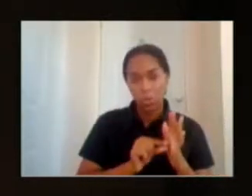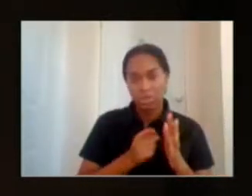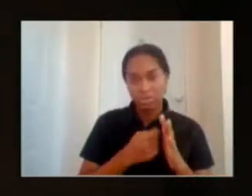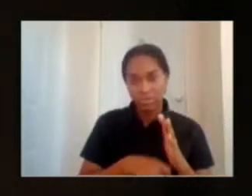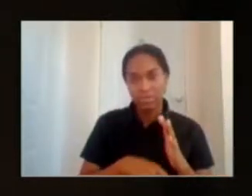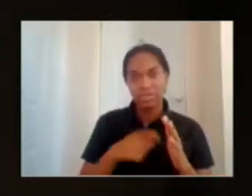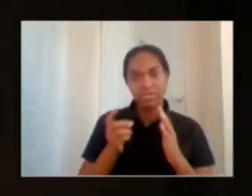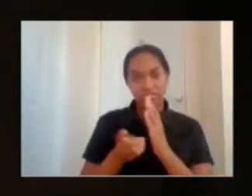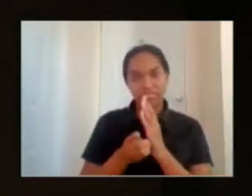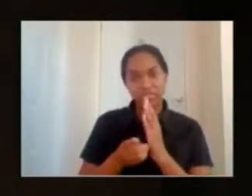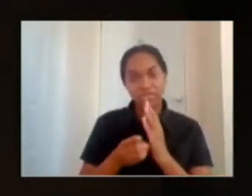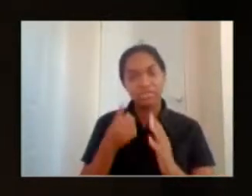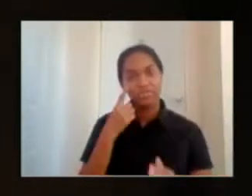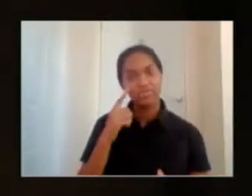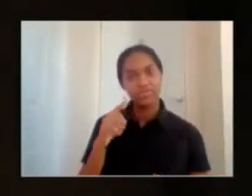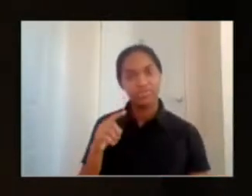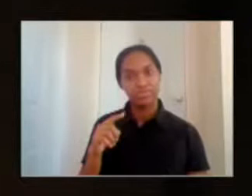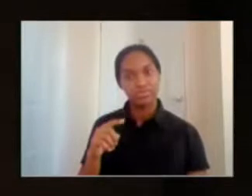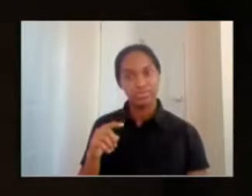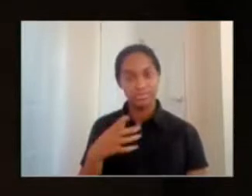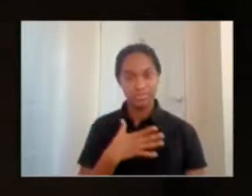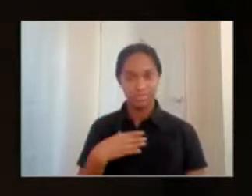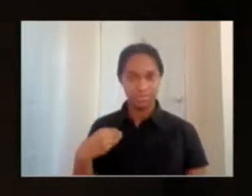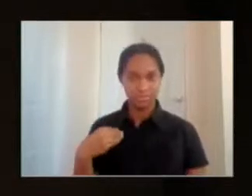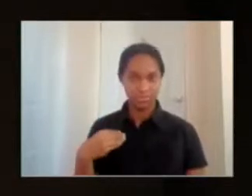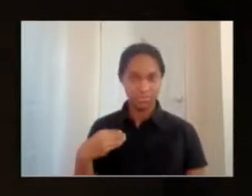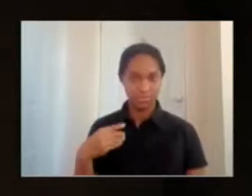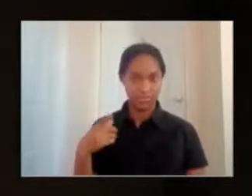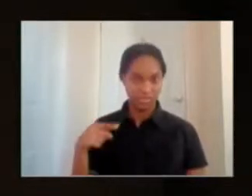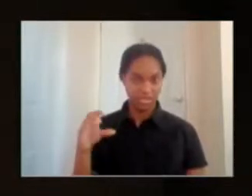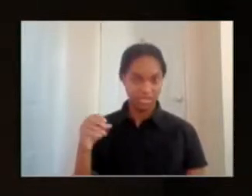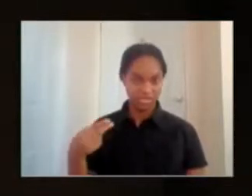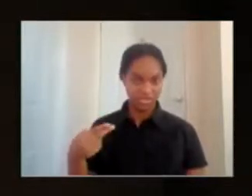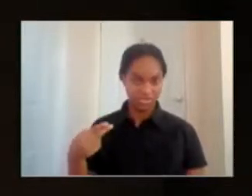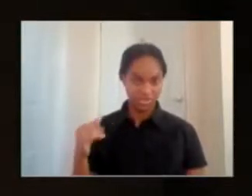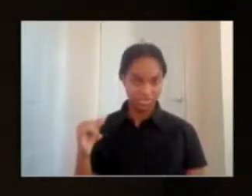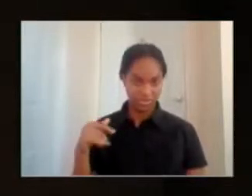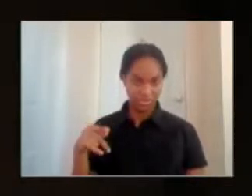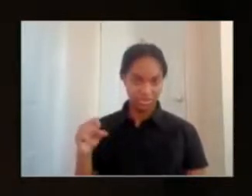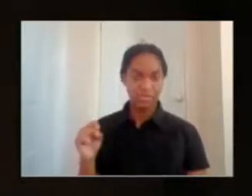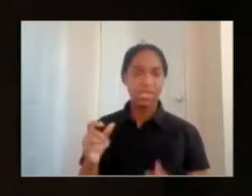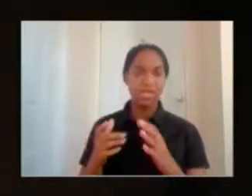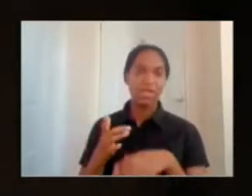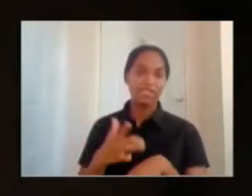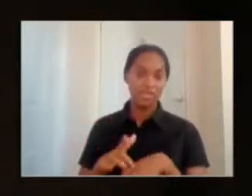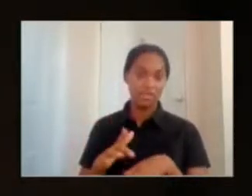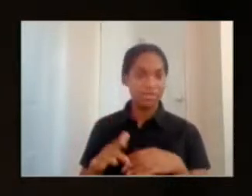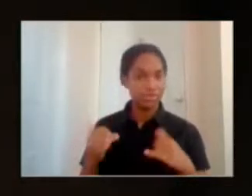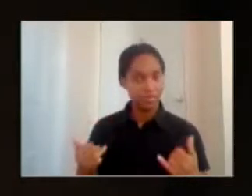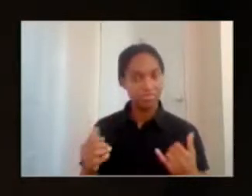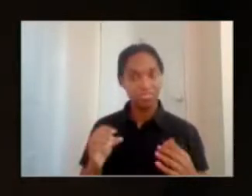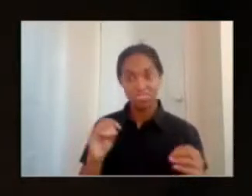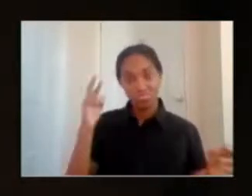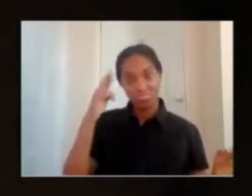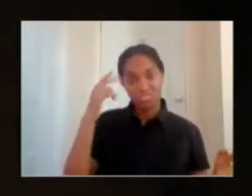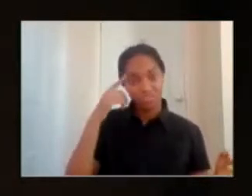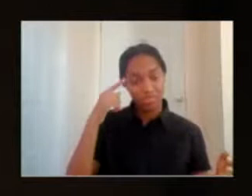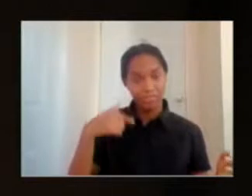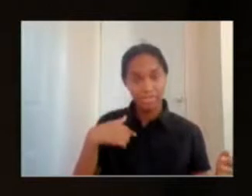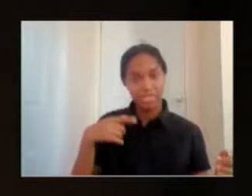for 3.0. And these chips are available now, and there's no reason for me to think